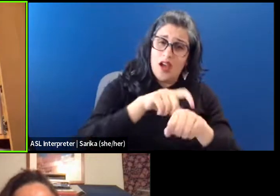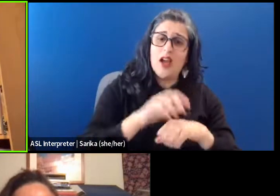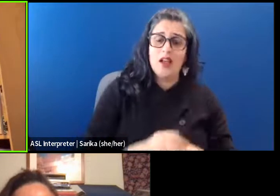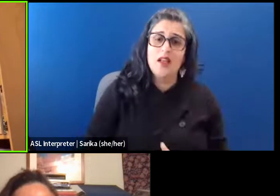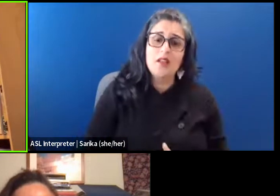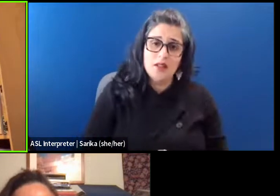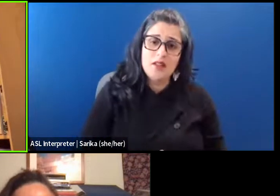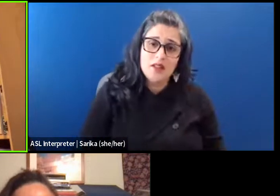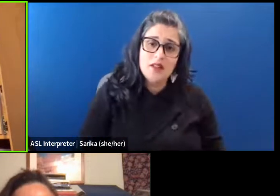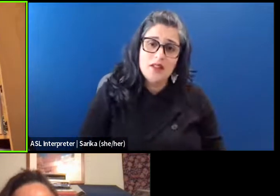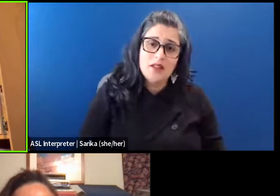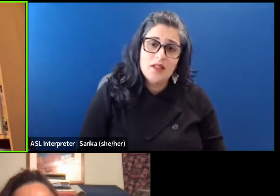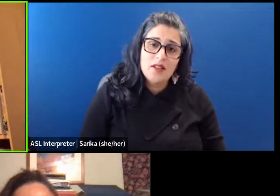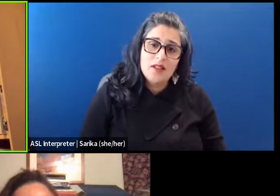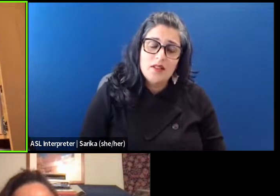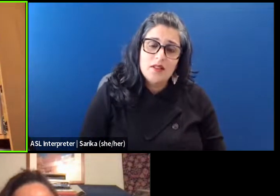say,